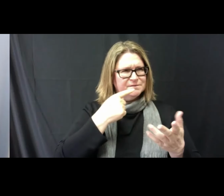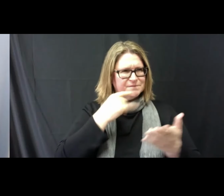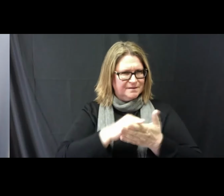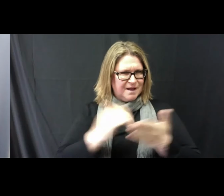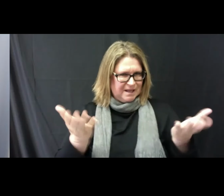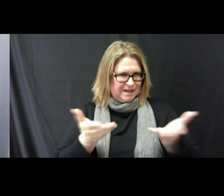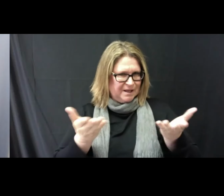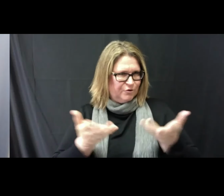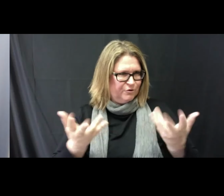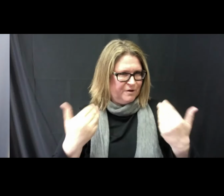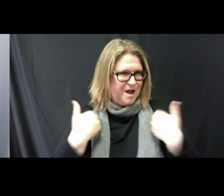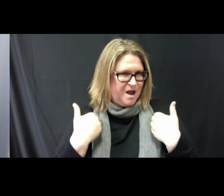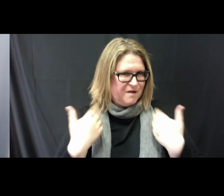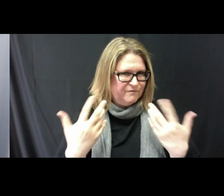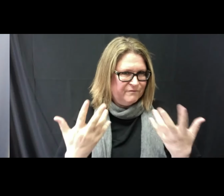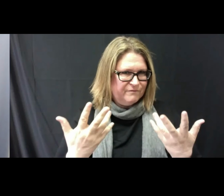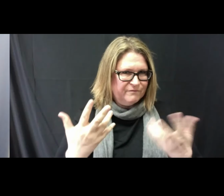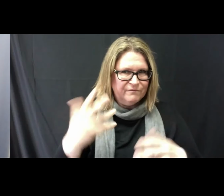then also,